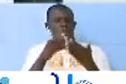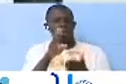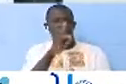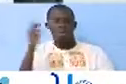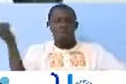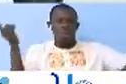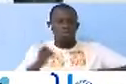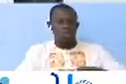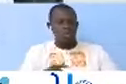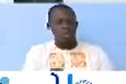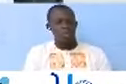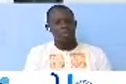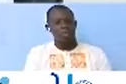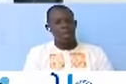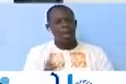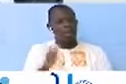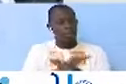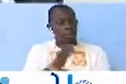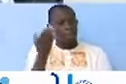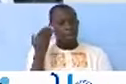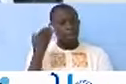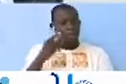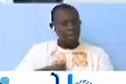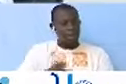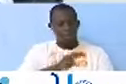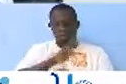At that time, he wouldn't say that.